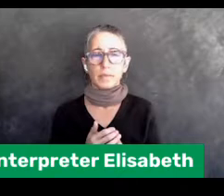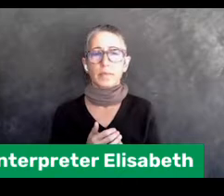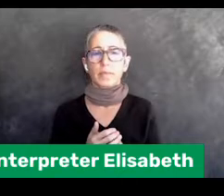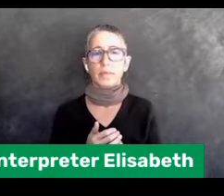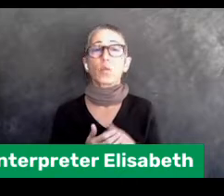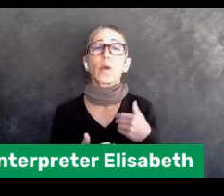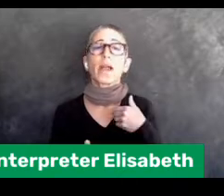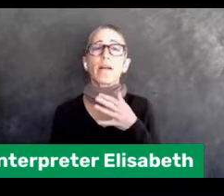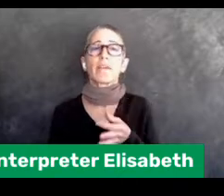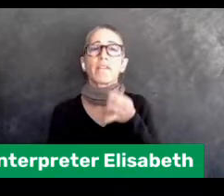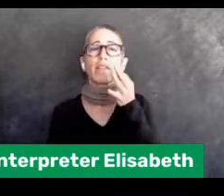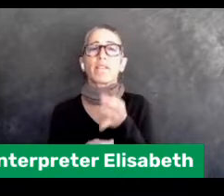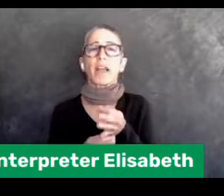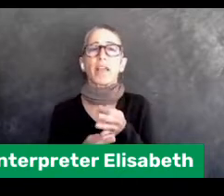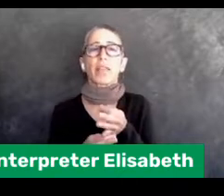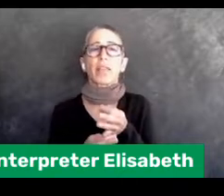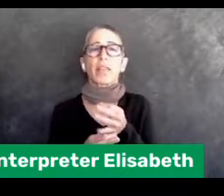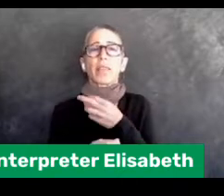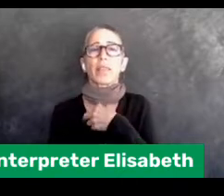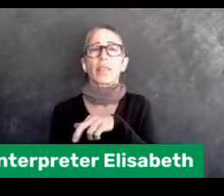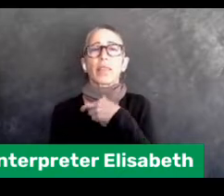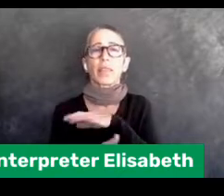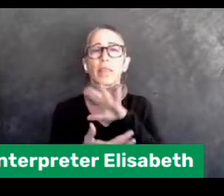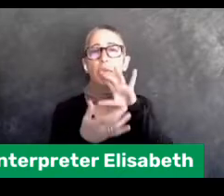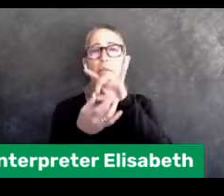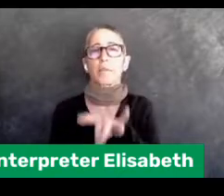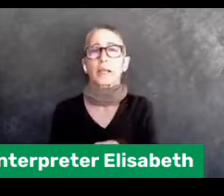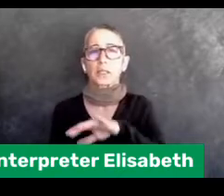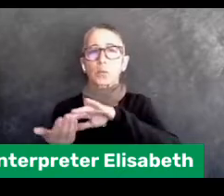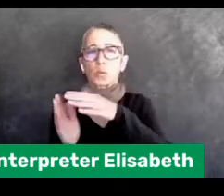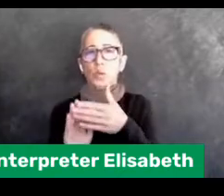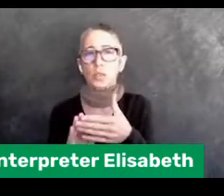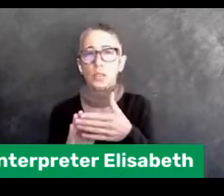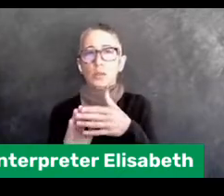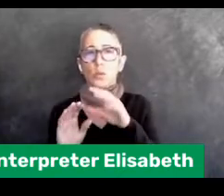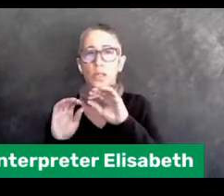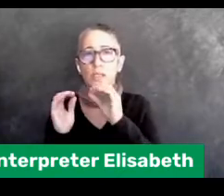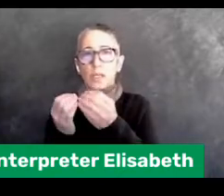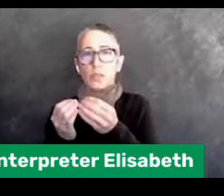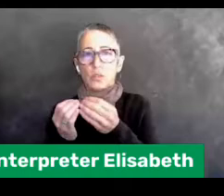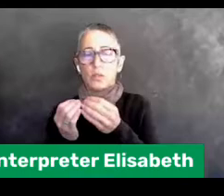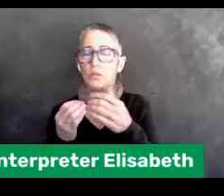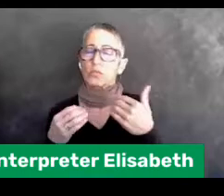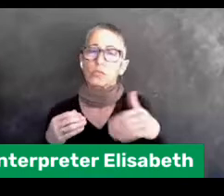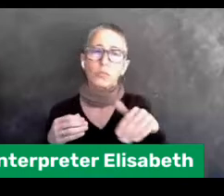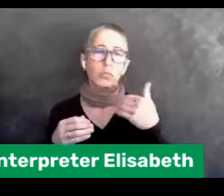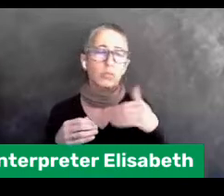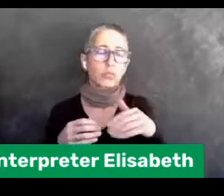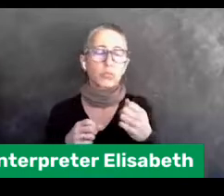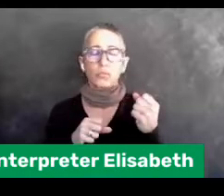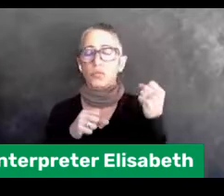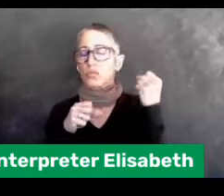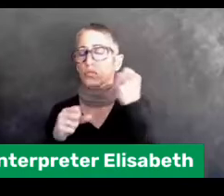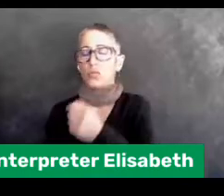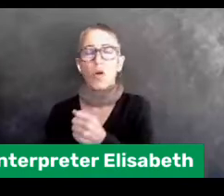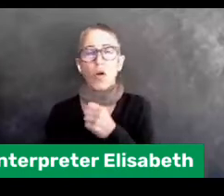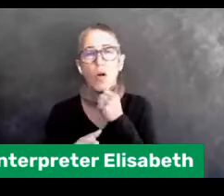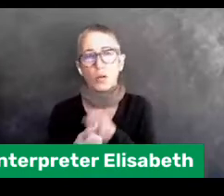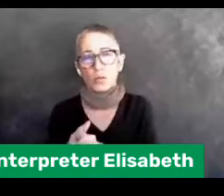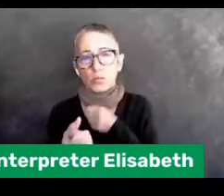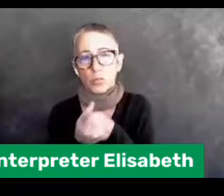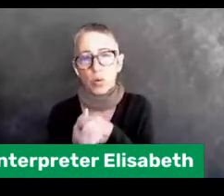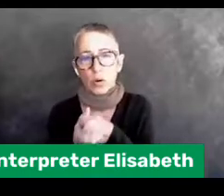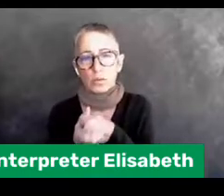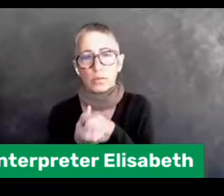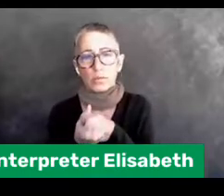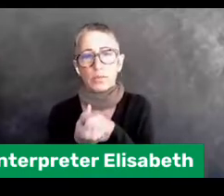Faith-based community organizations, those are our anchors. They've just been phenomenal in being a consistent presence, whether